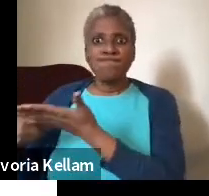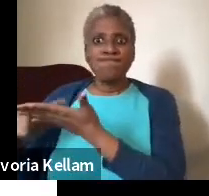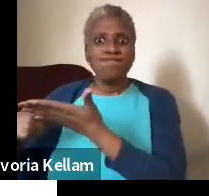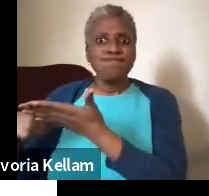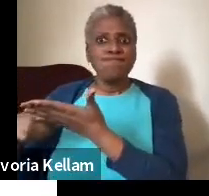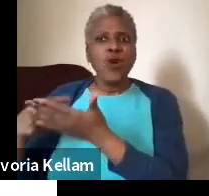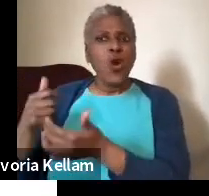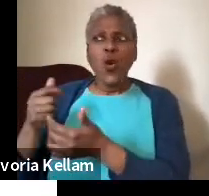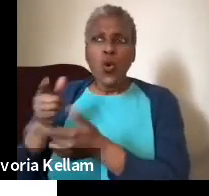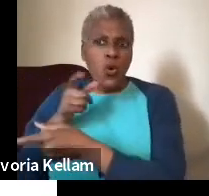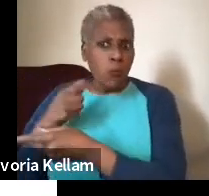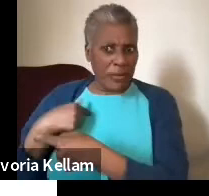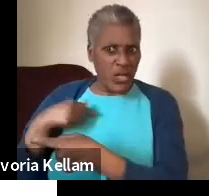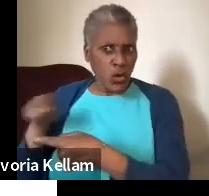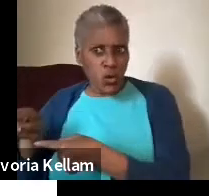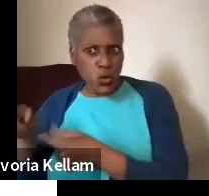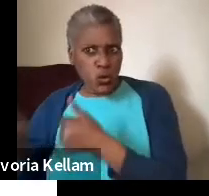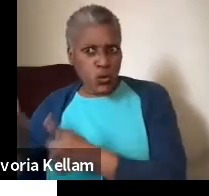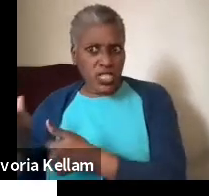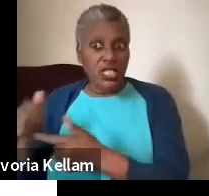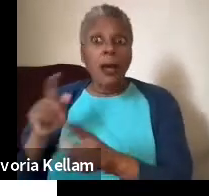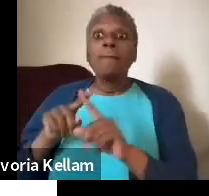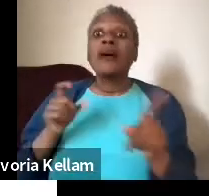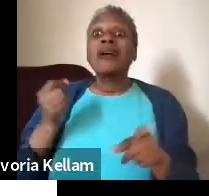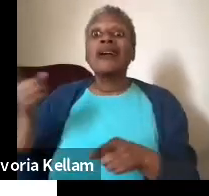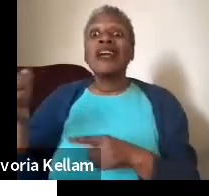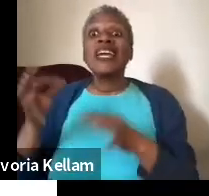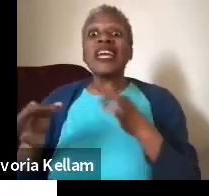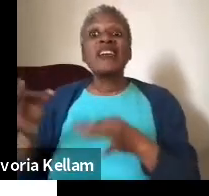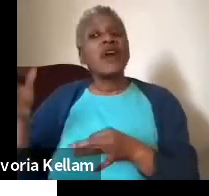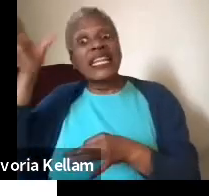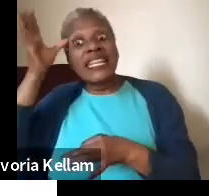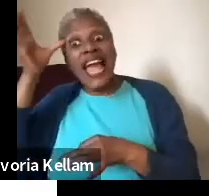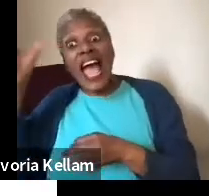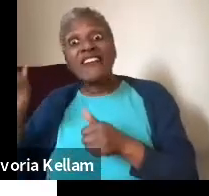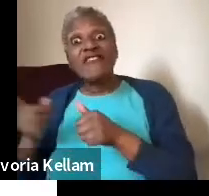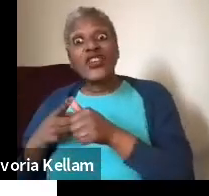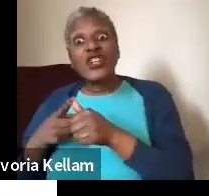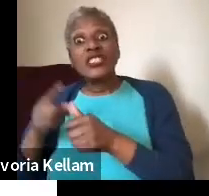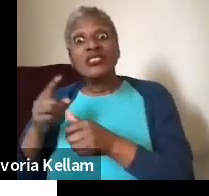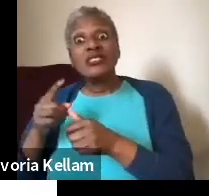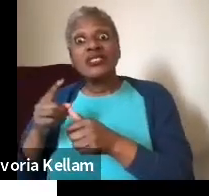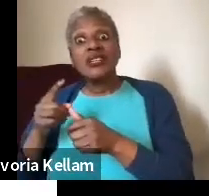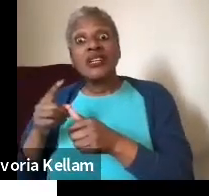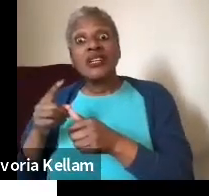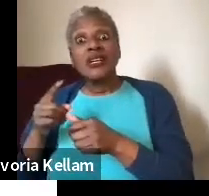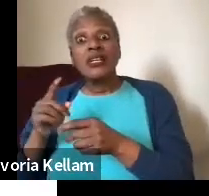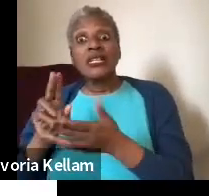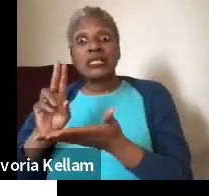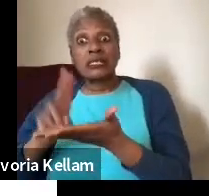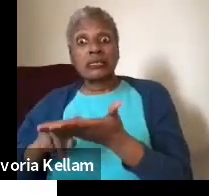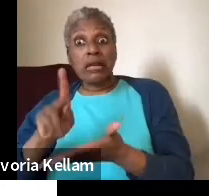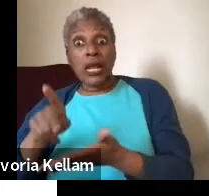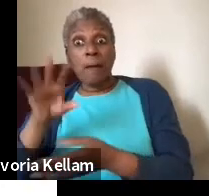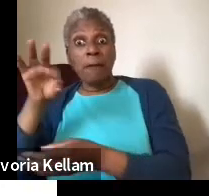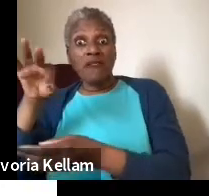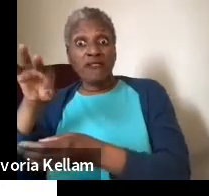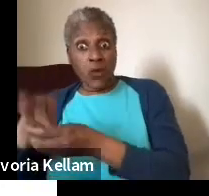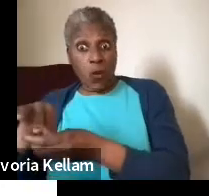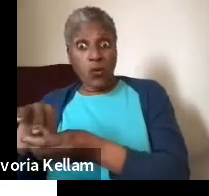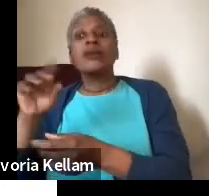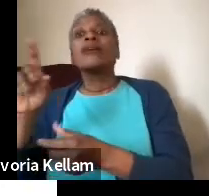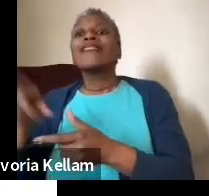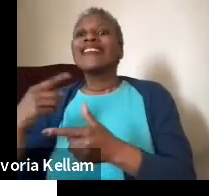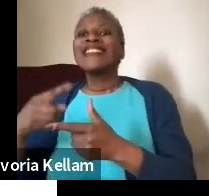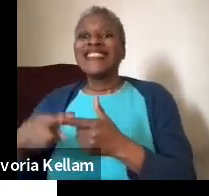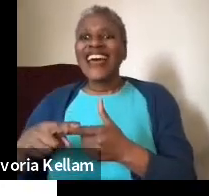that whoever goes first in May to vote will be able to take those votes. And if the other parent were to go on, they